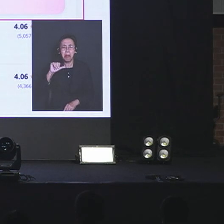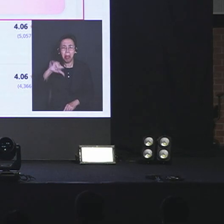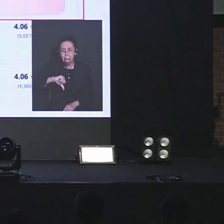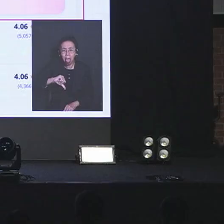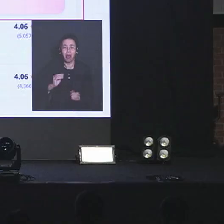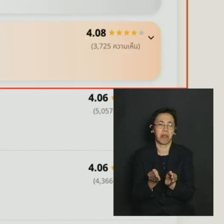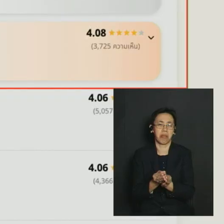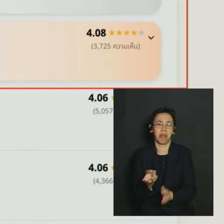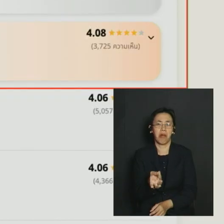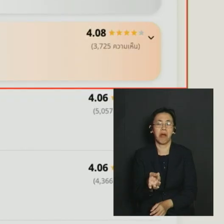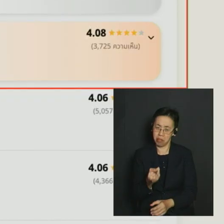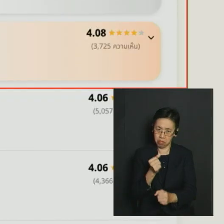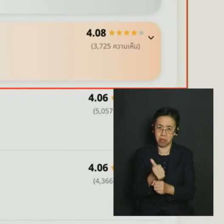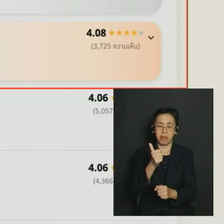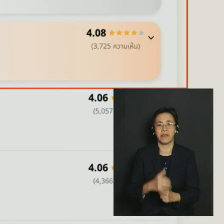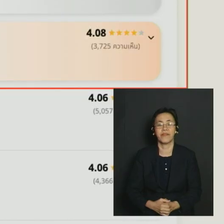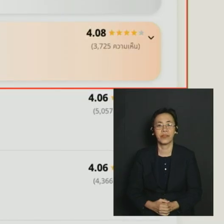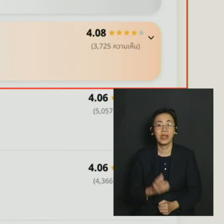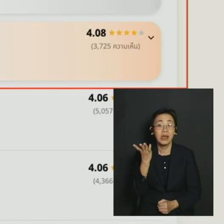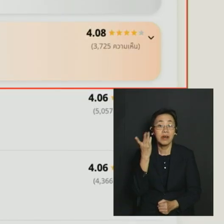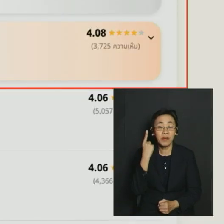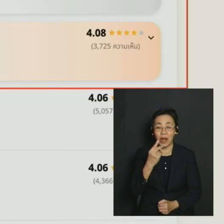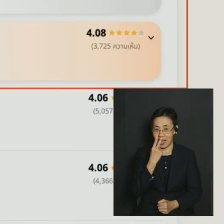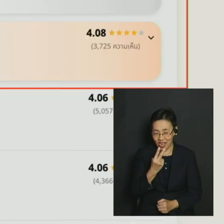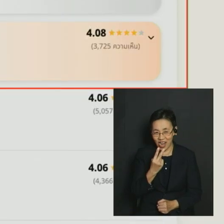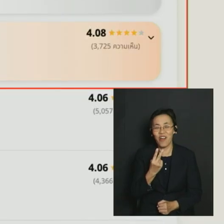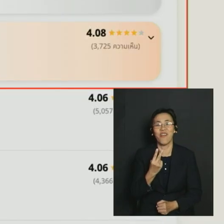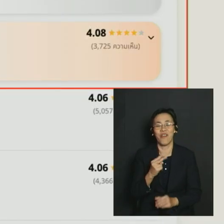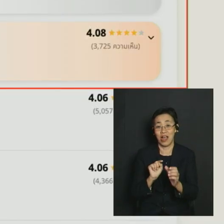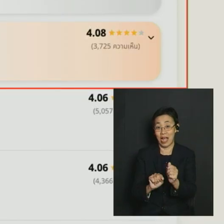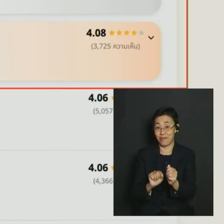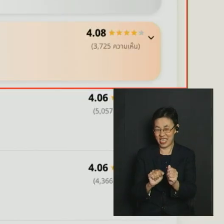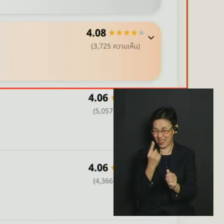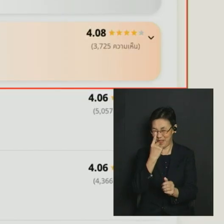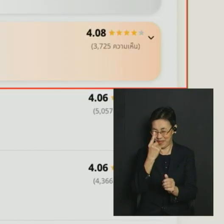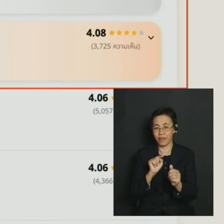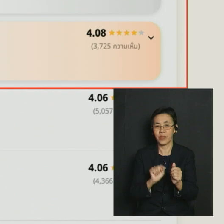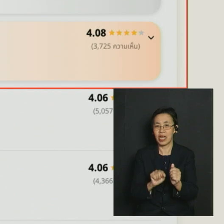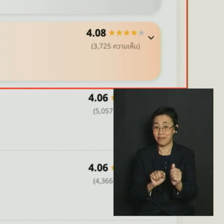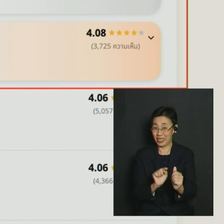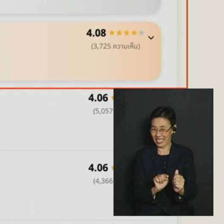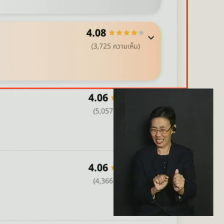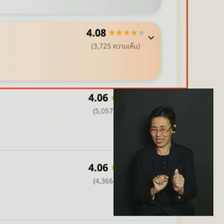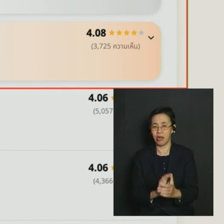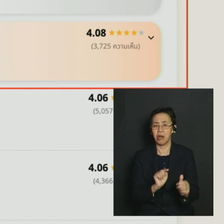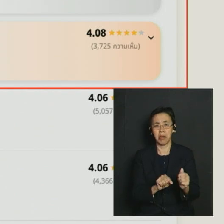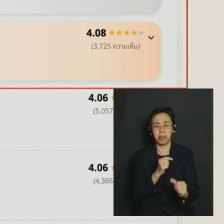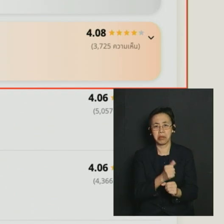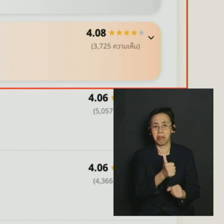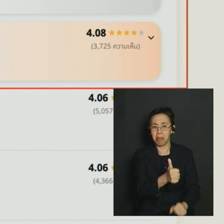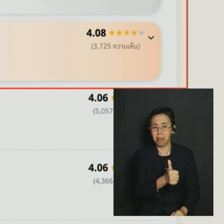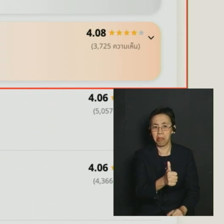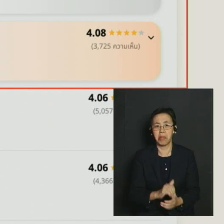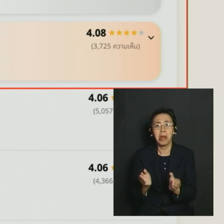Yesterday, I just see the performance of the district, and we see that one district do it very well,